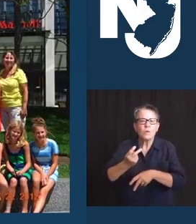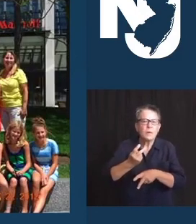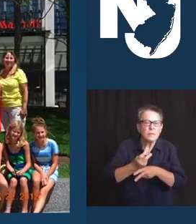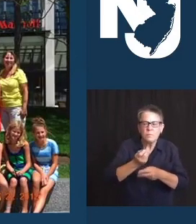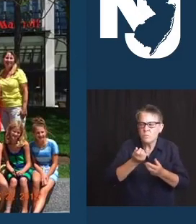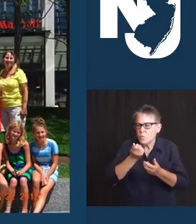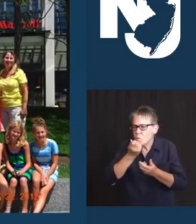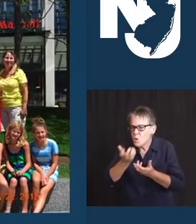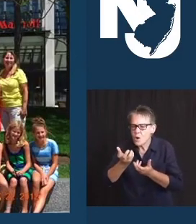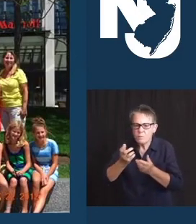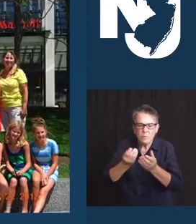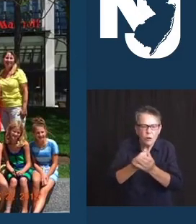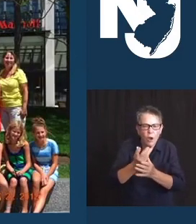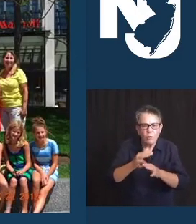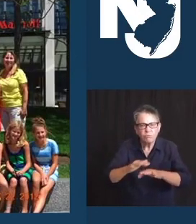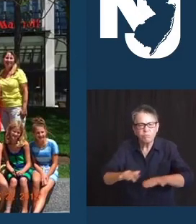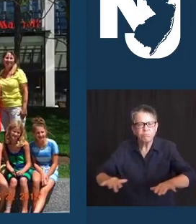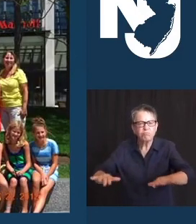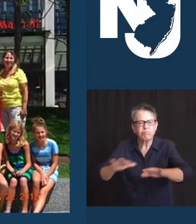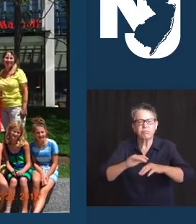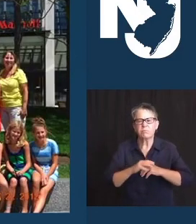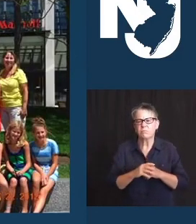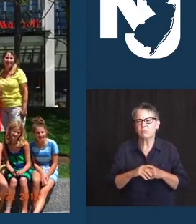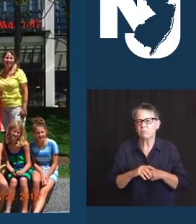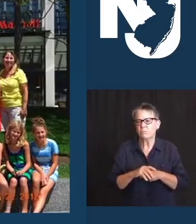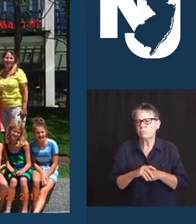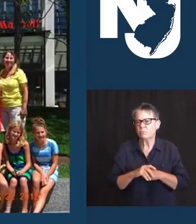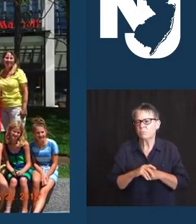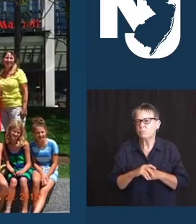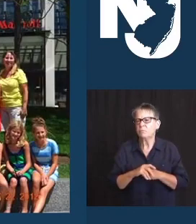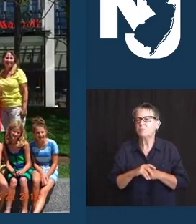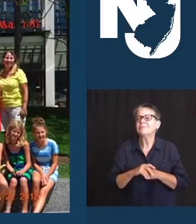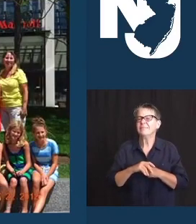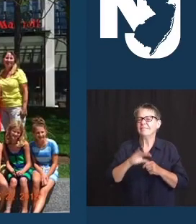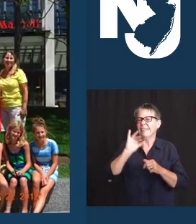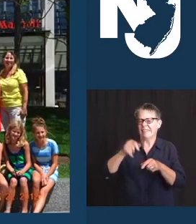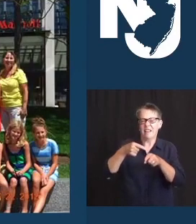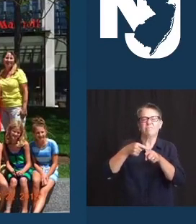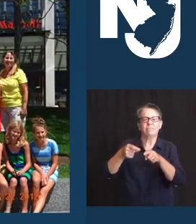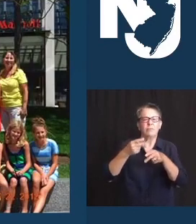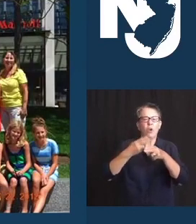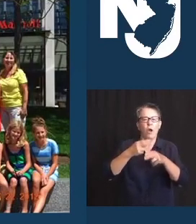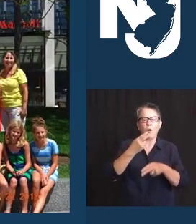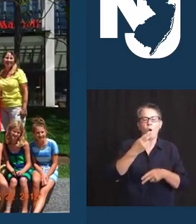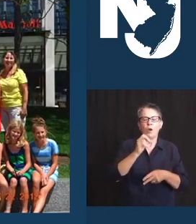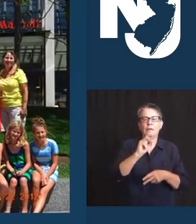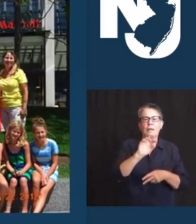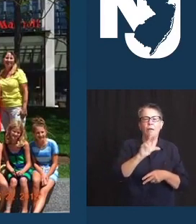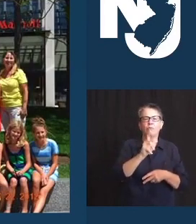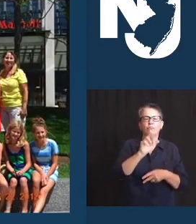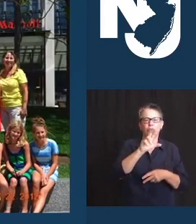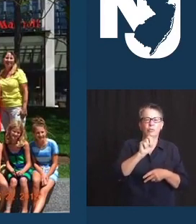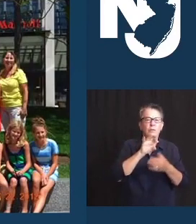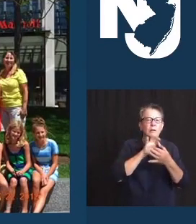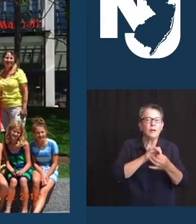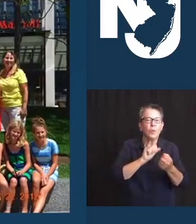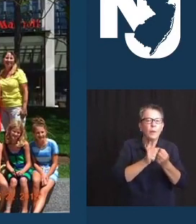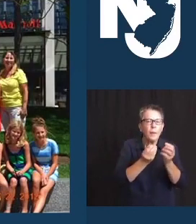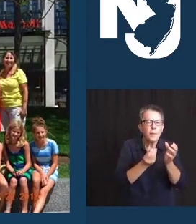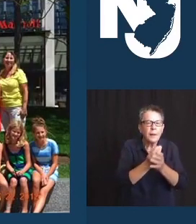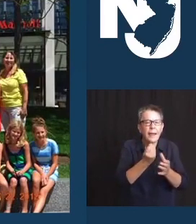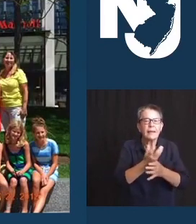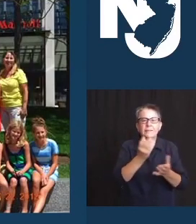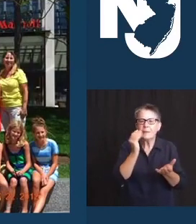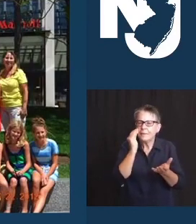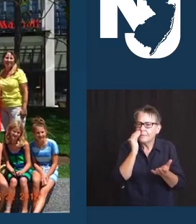his honor. Horticulture was his professional love, but Jack took special pleasure in his family, and you could see he had a big one,